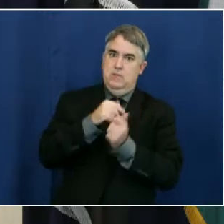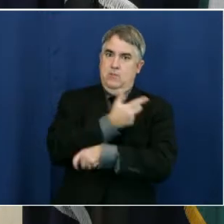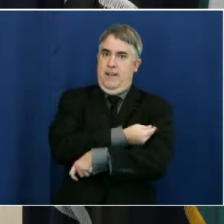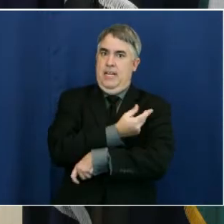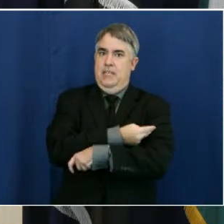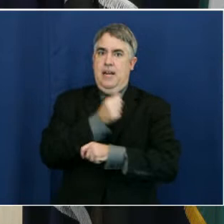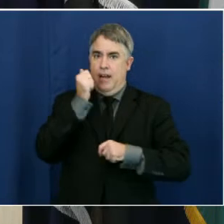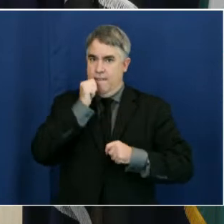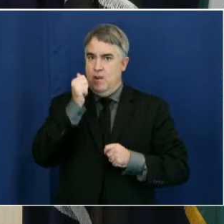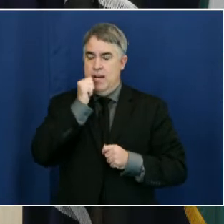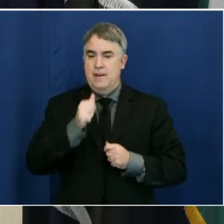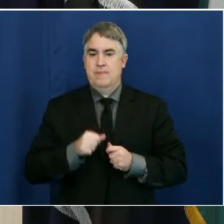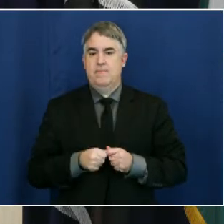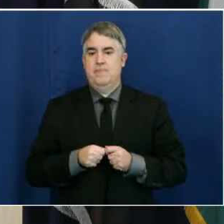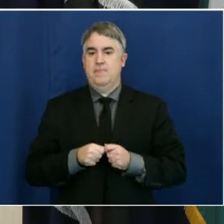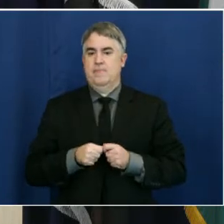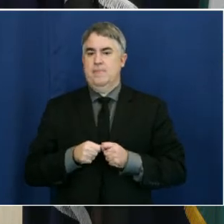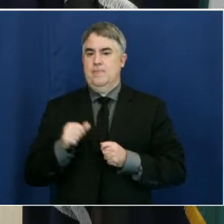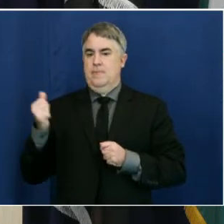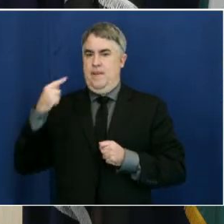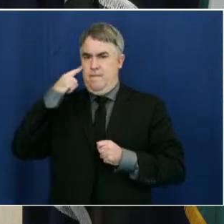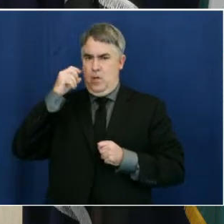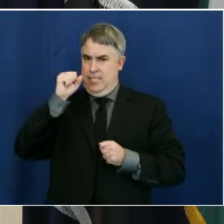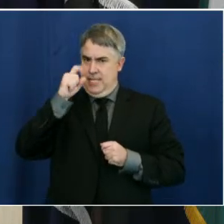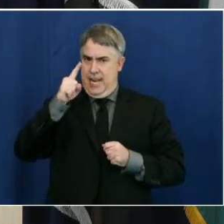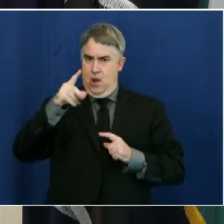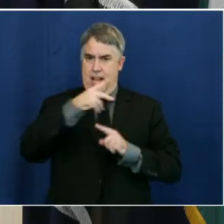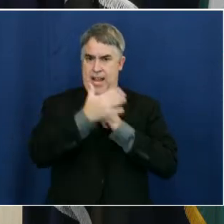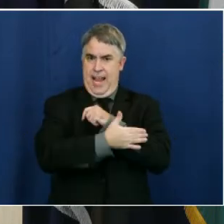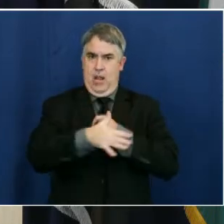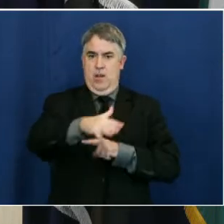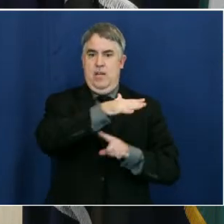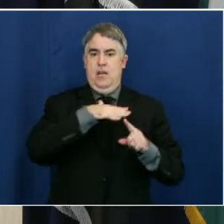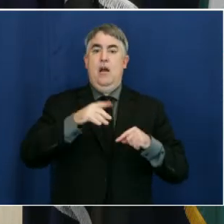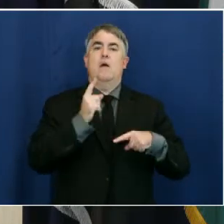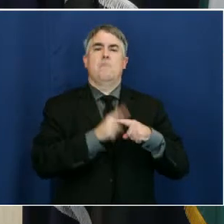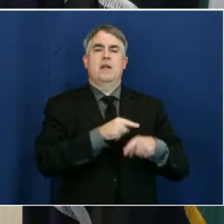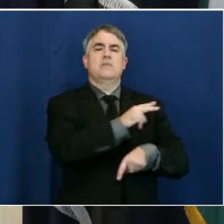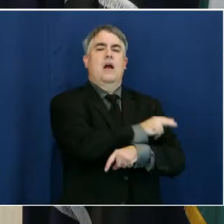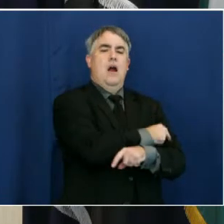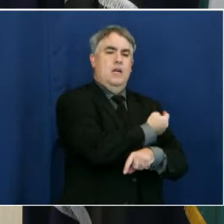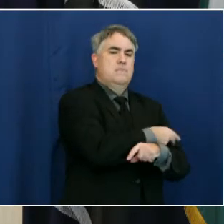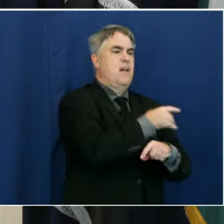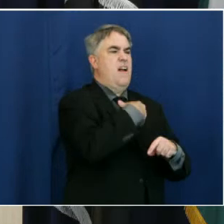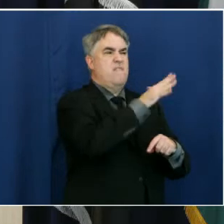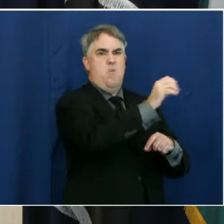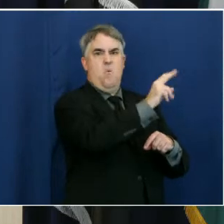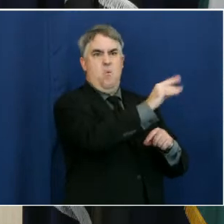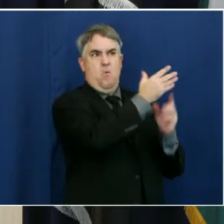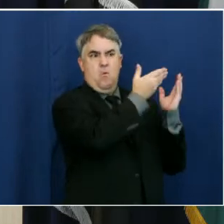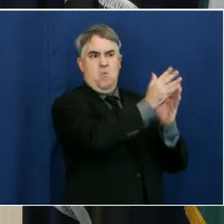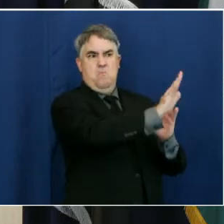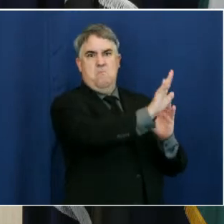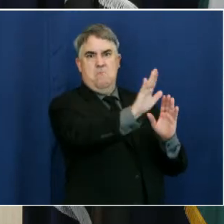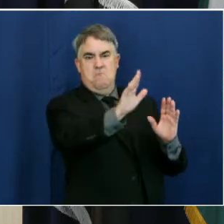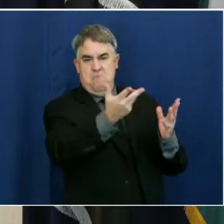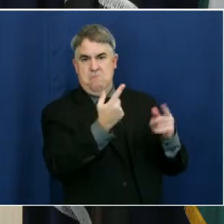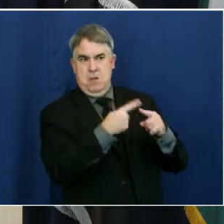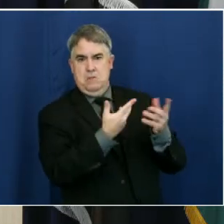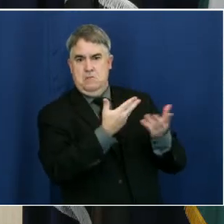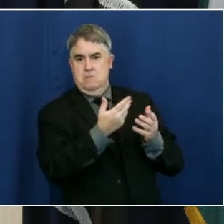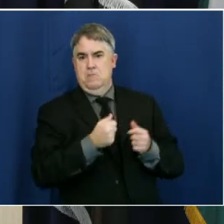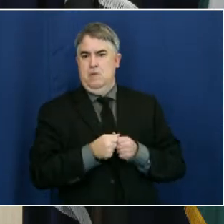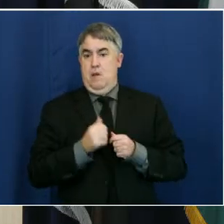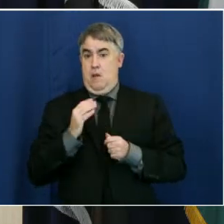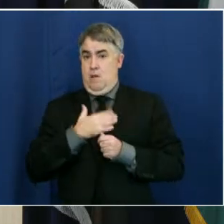work our healthcare partners are doing and that other entities that also get vaccines are doing. So we have our internal goal of what we want to do with